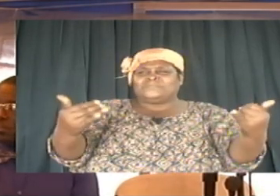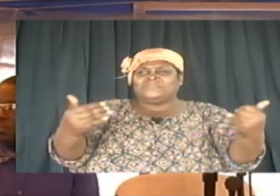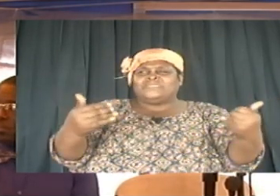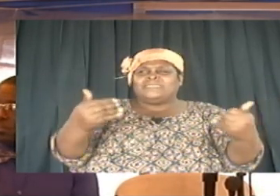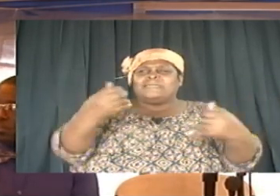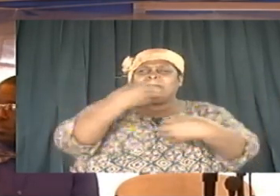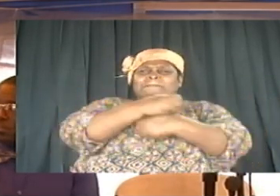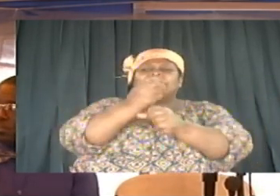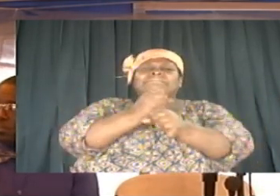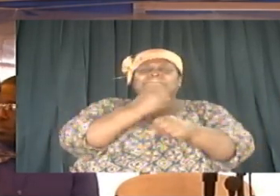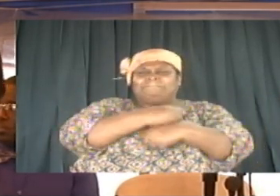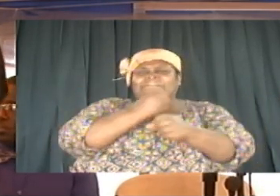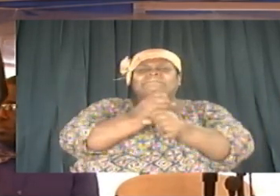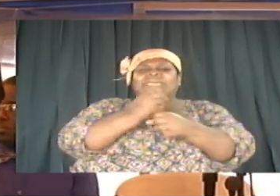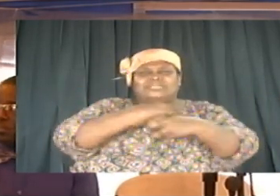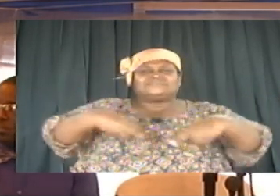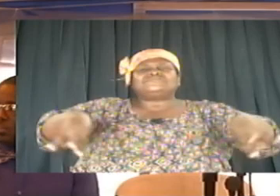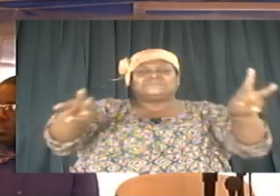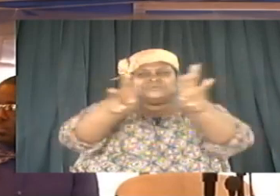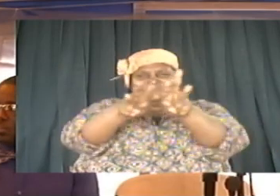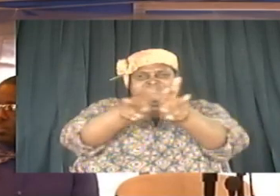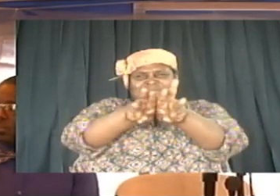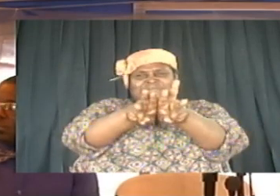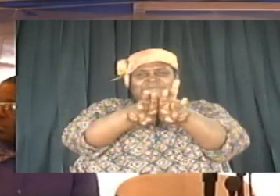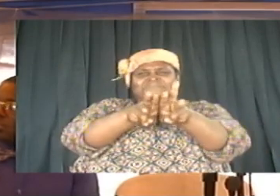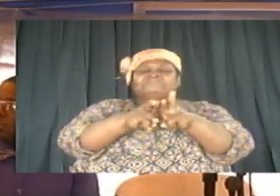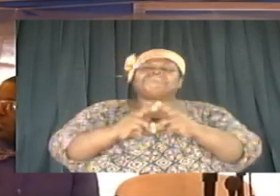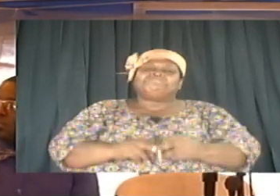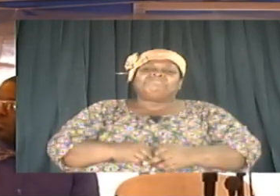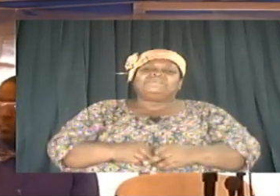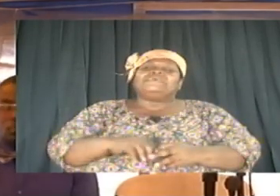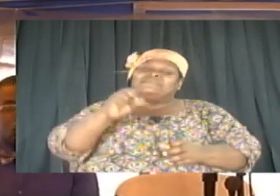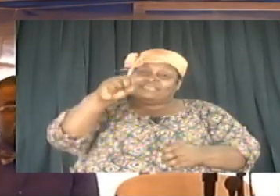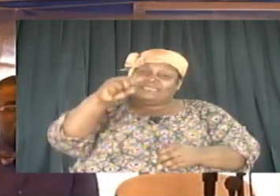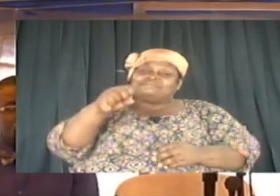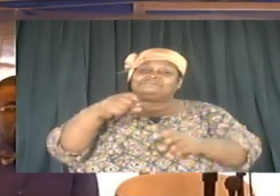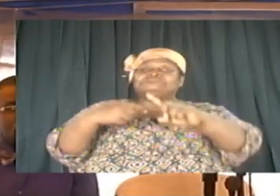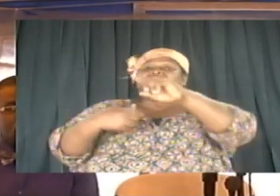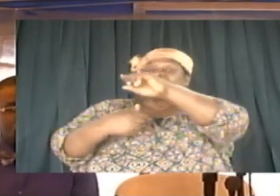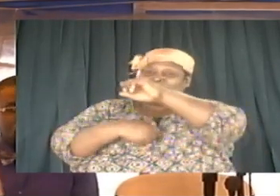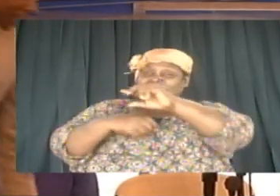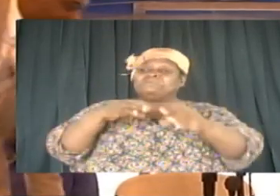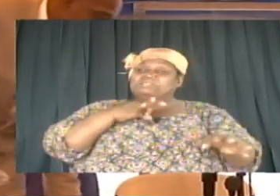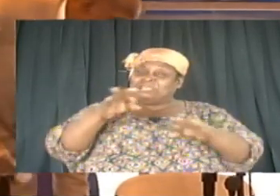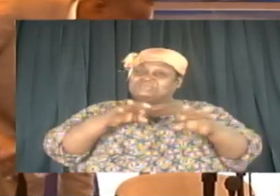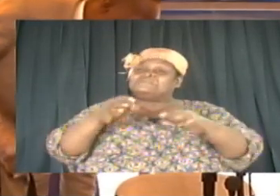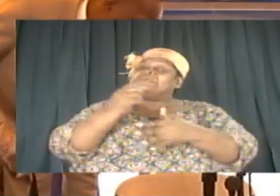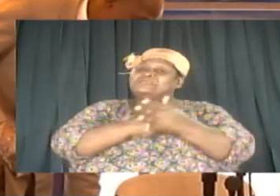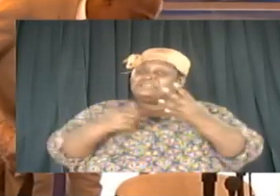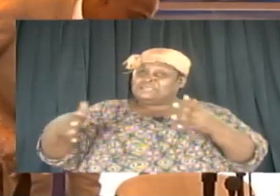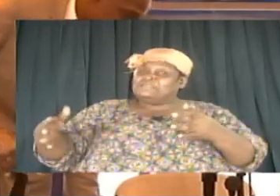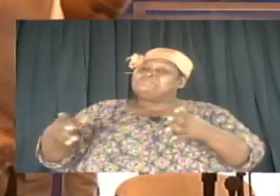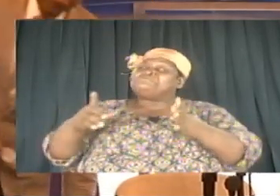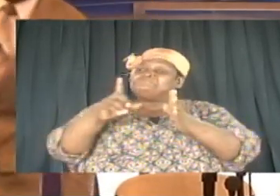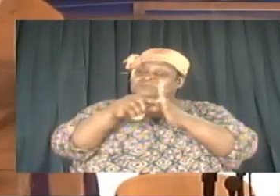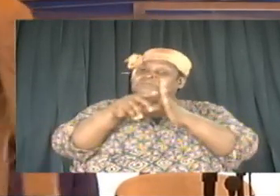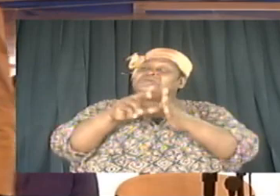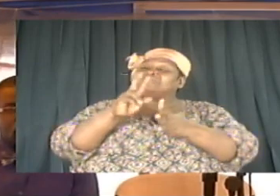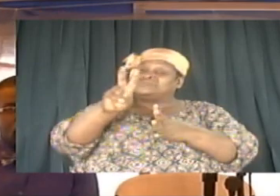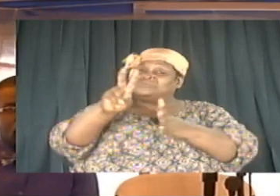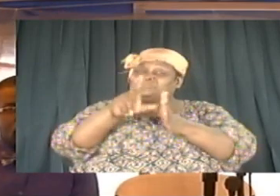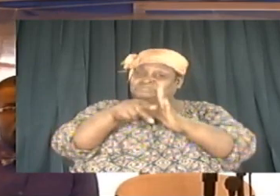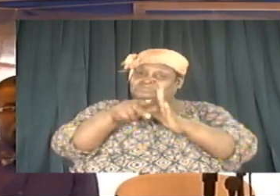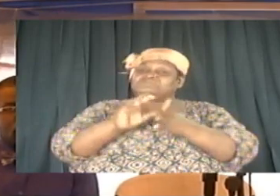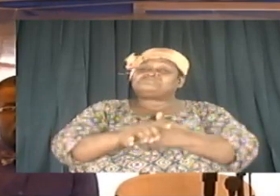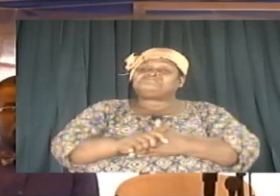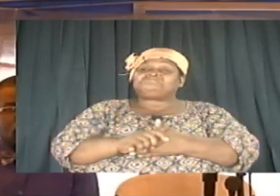it count. Yes, I am going to explain something in a minute or two, and then we go into supper. But